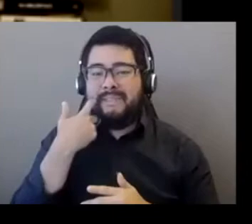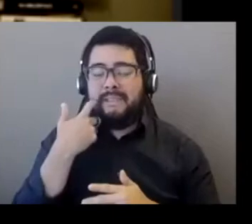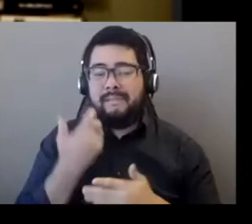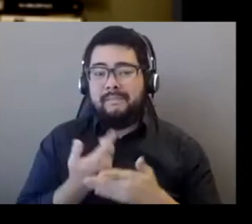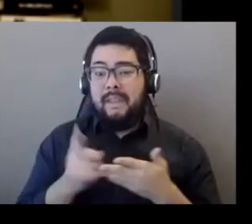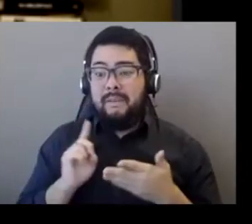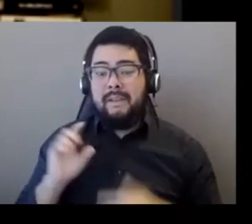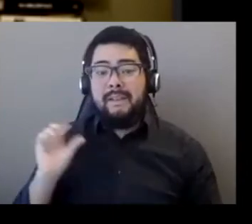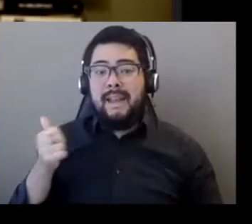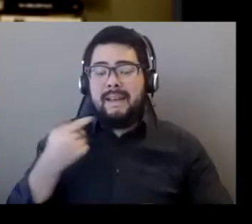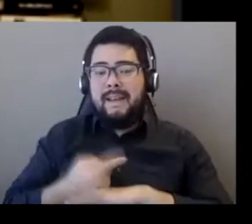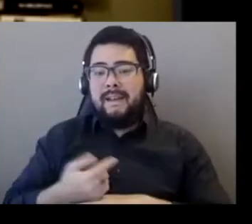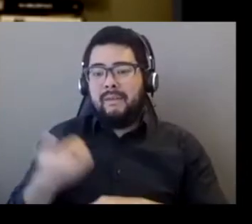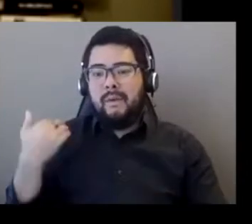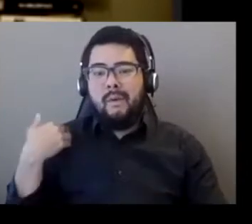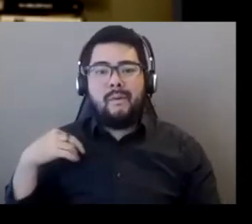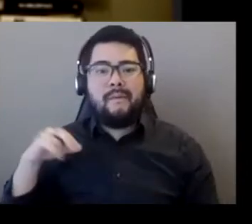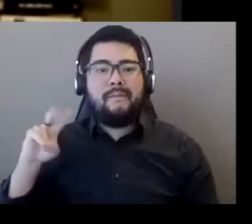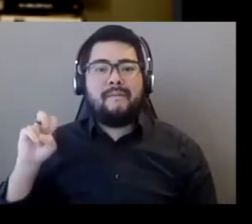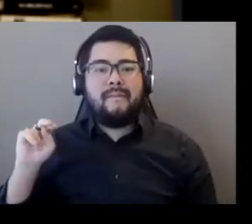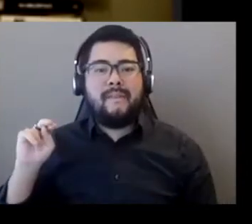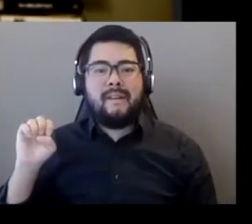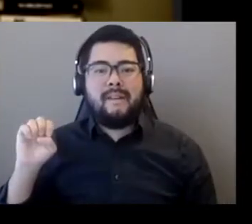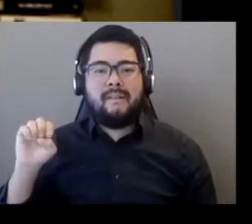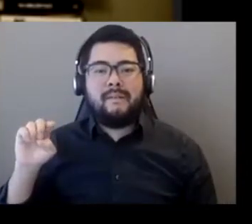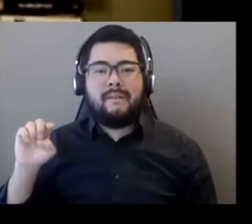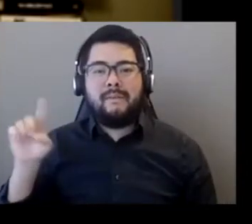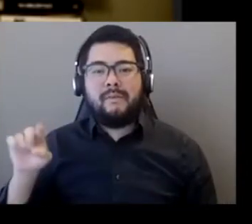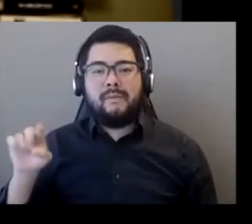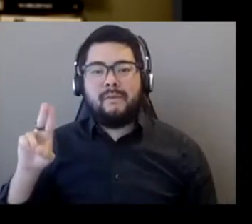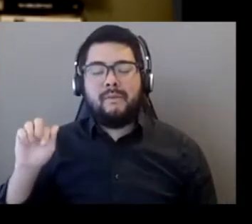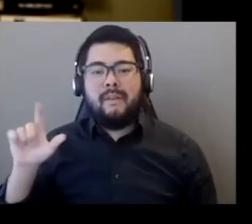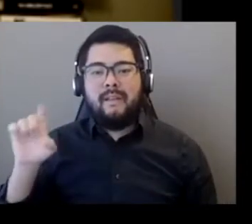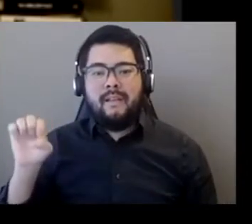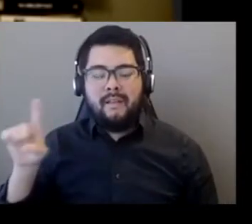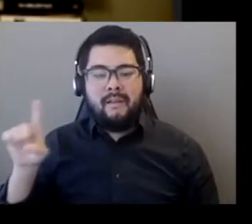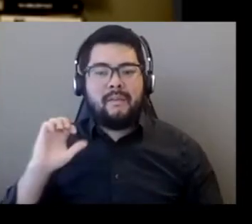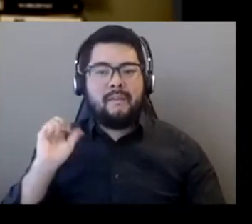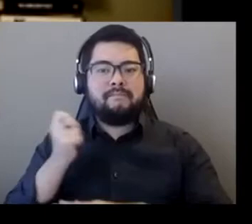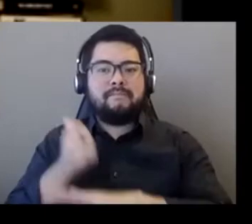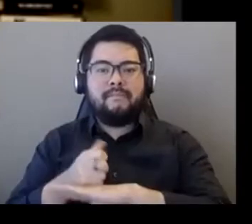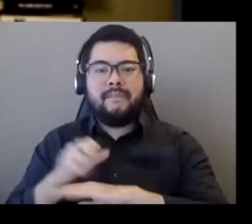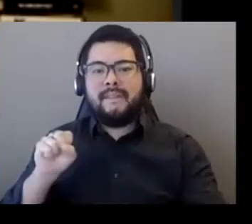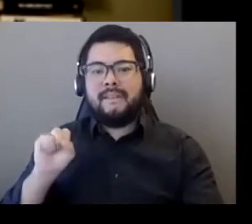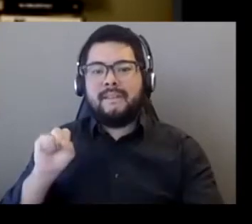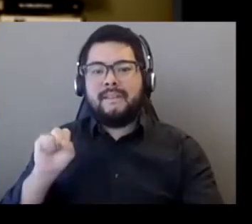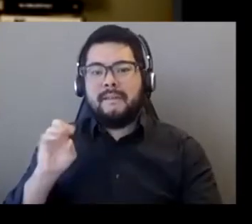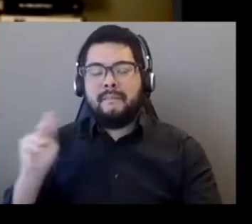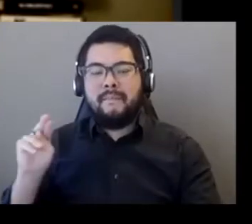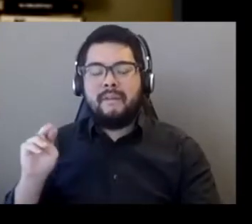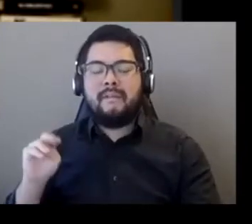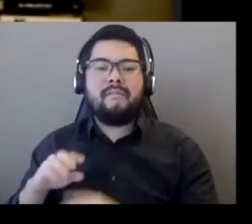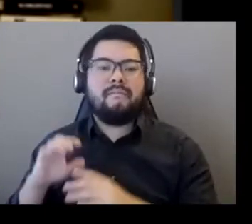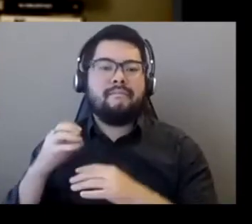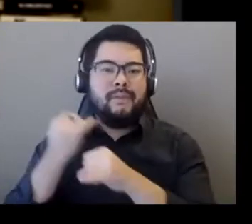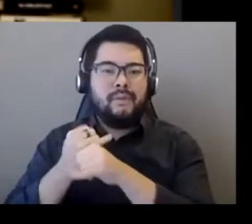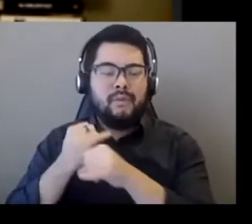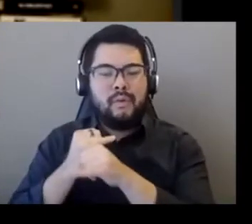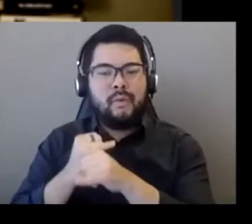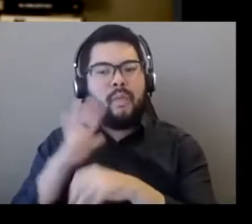ago, in Caracas, in Venezuela, was launched the Simon Bolivar Institute, which will do very similar kinds of